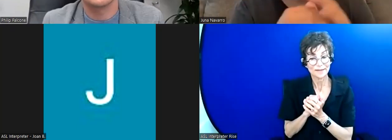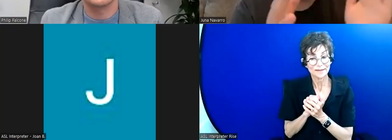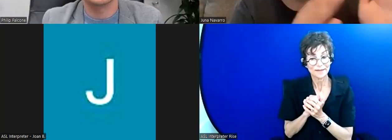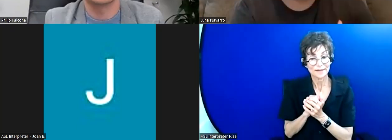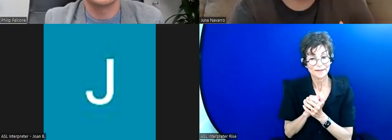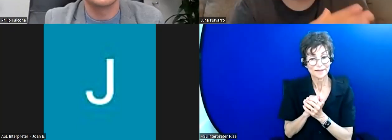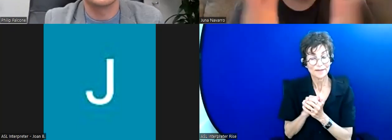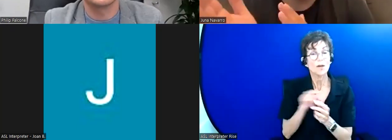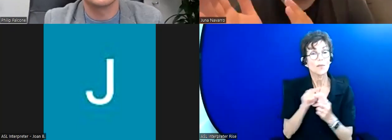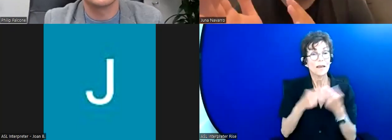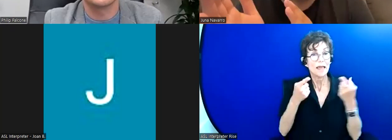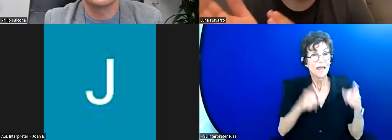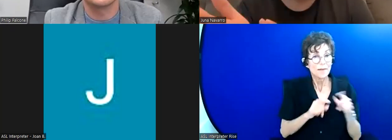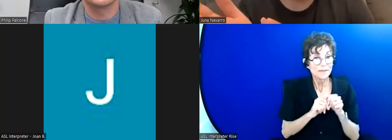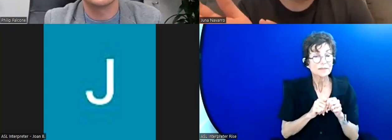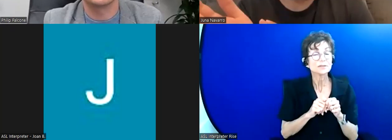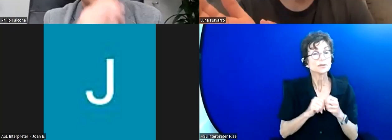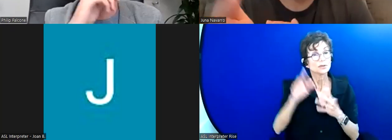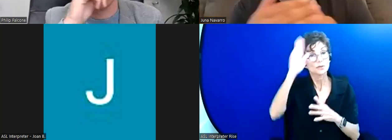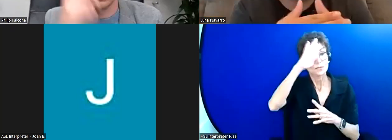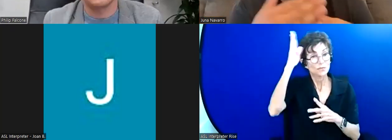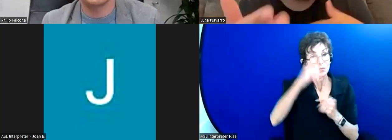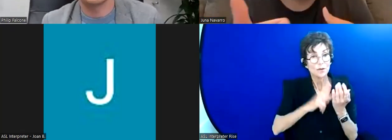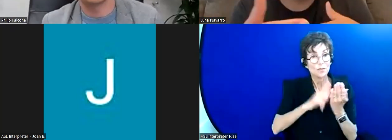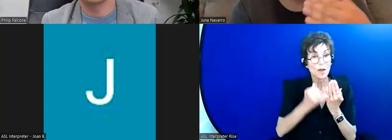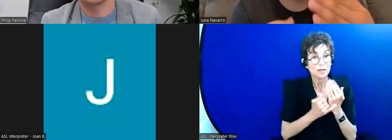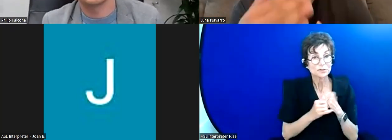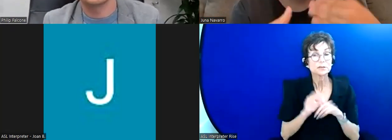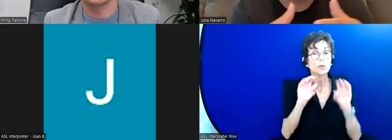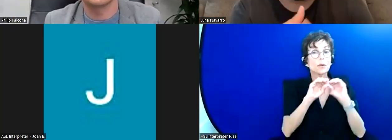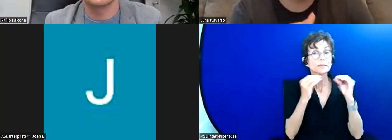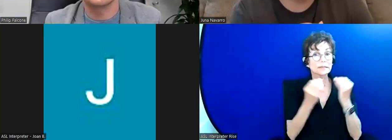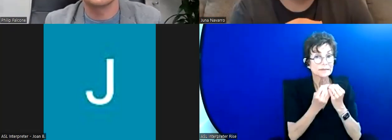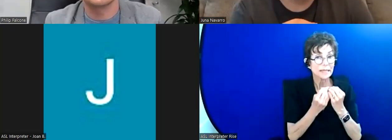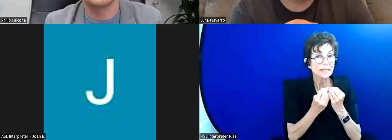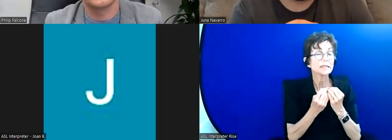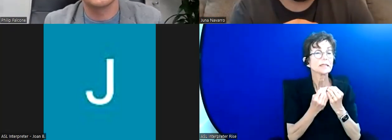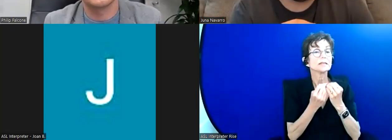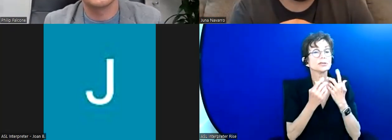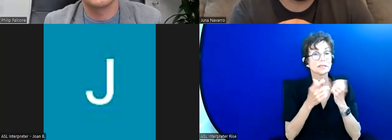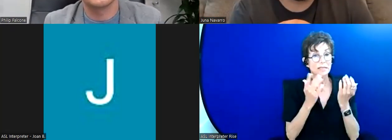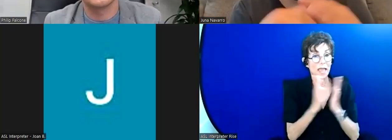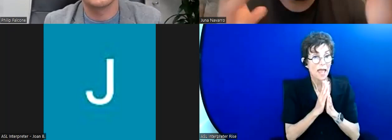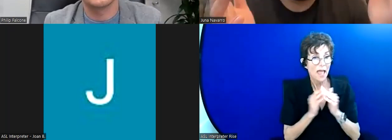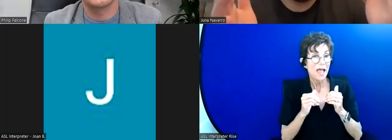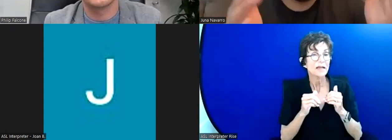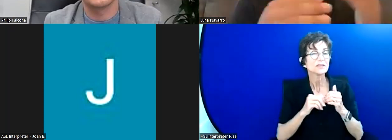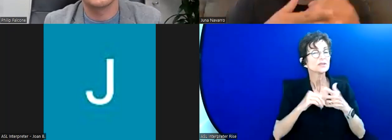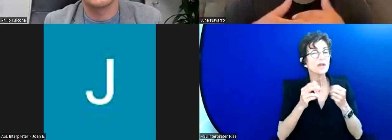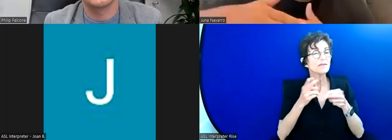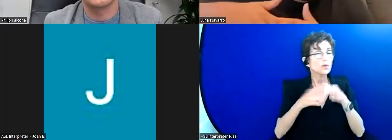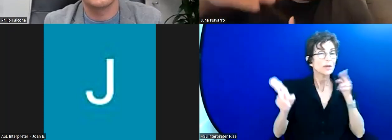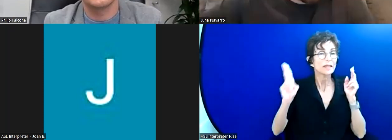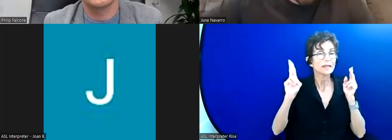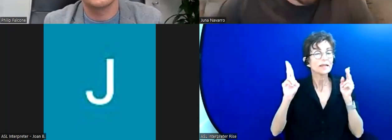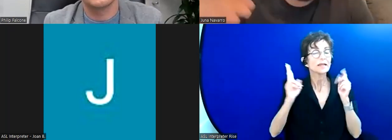an organization does throw out a request for proposal and they're asking for a render or sketch, then and